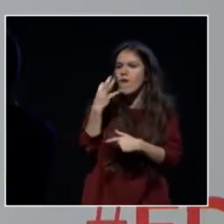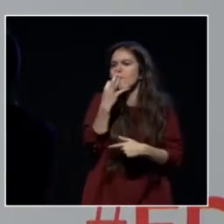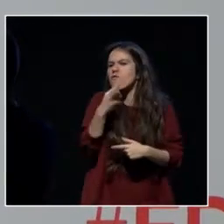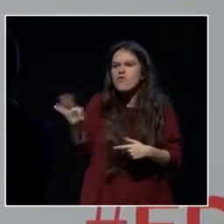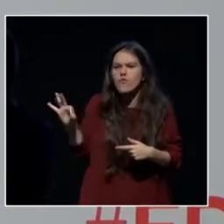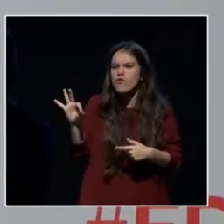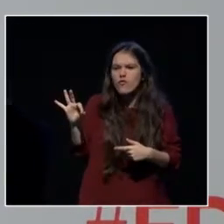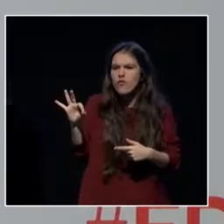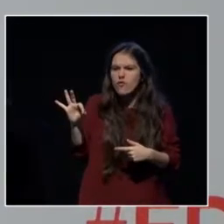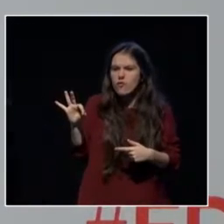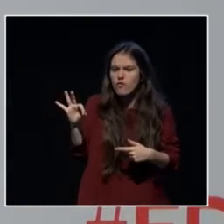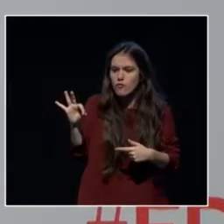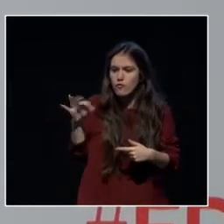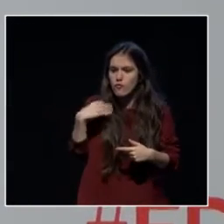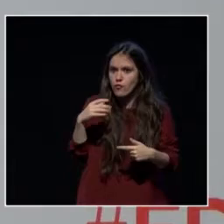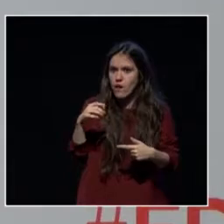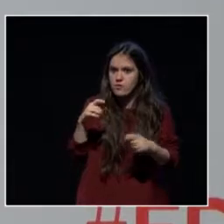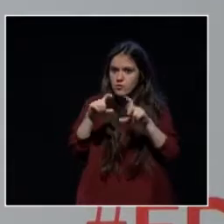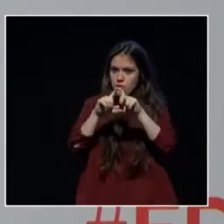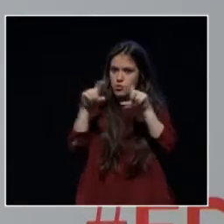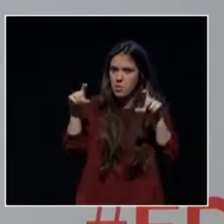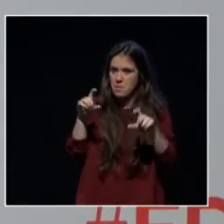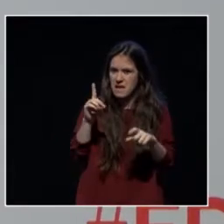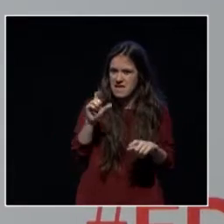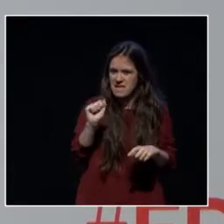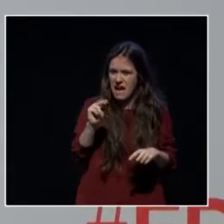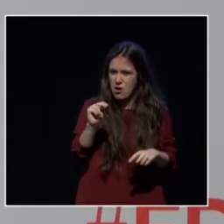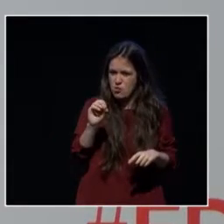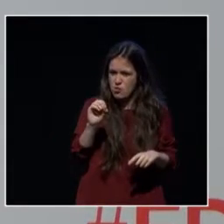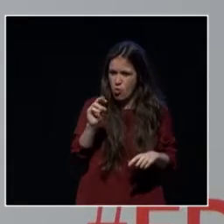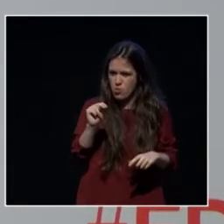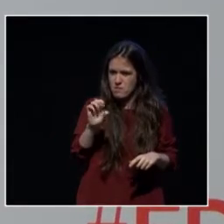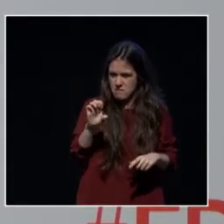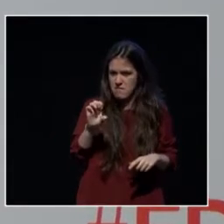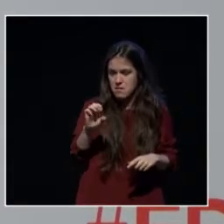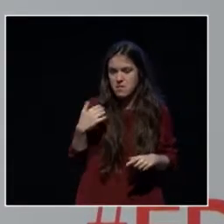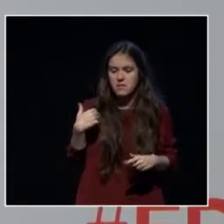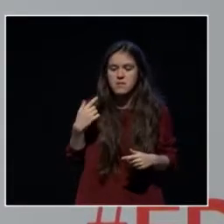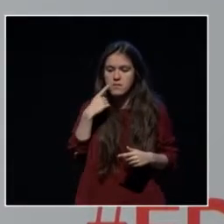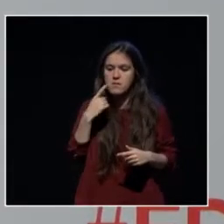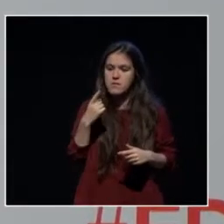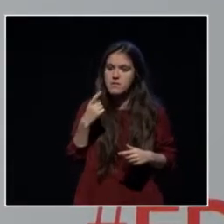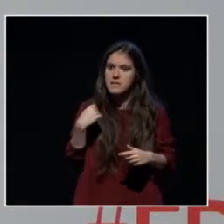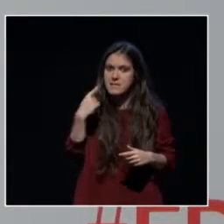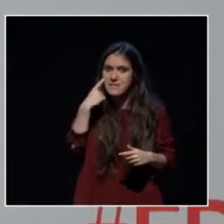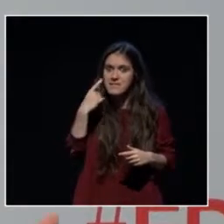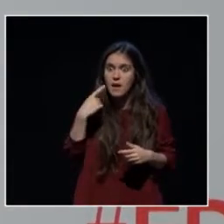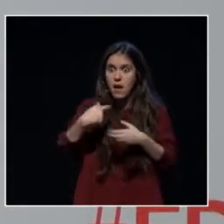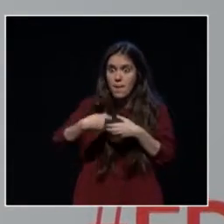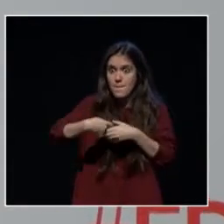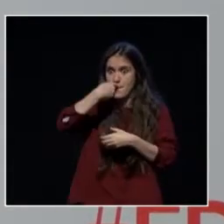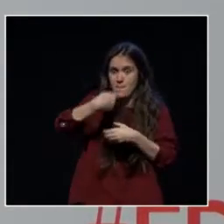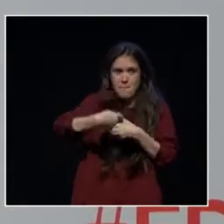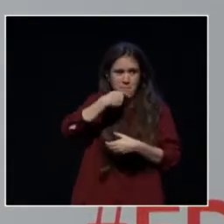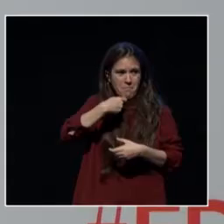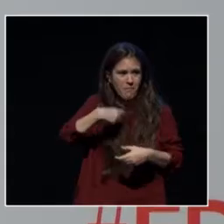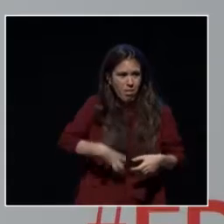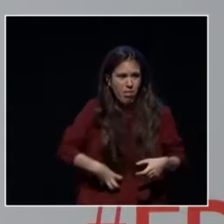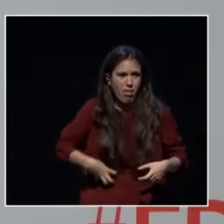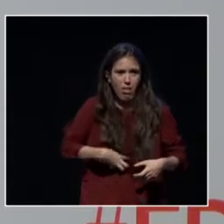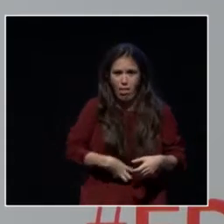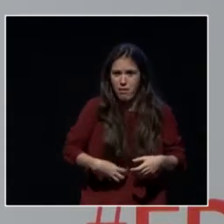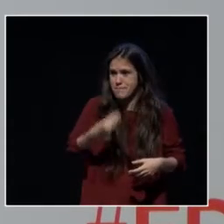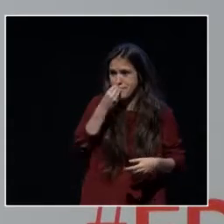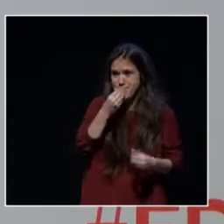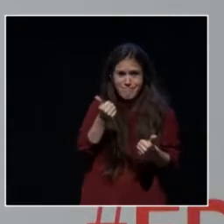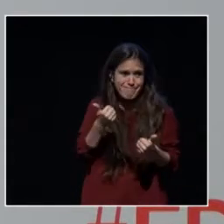do Grameen Danone company in Bangladesh to solve the problem of malnutrition. Malnutrition is a massive problem in Bangladesh.